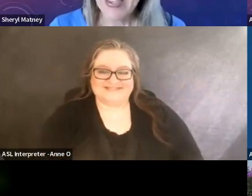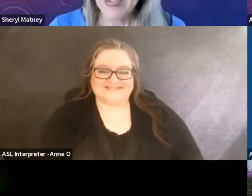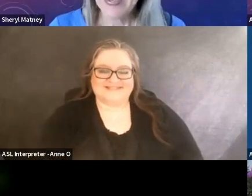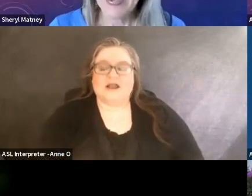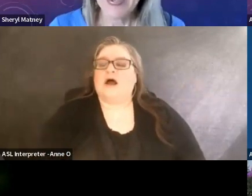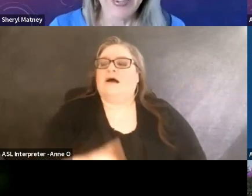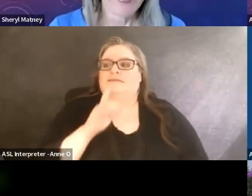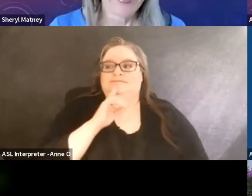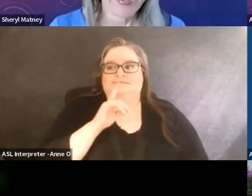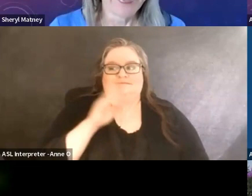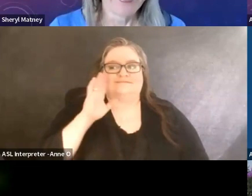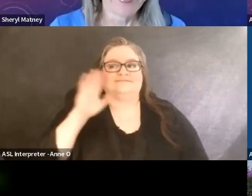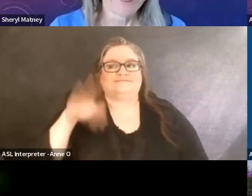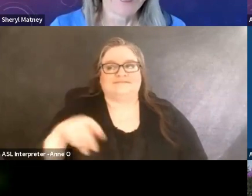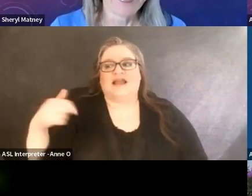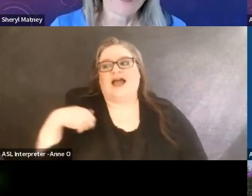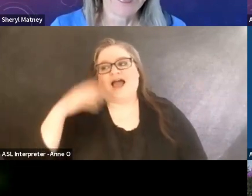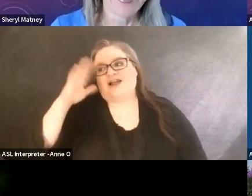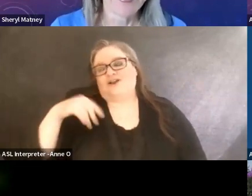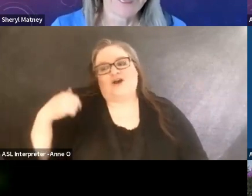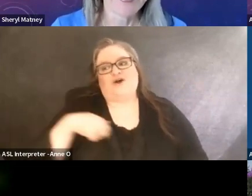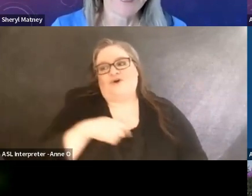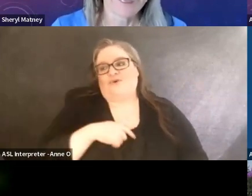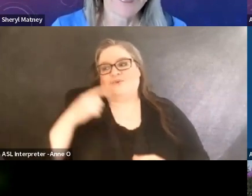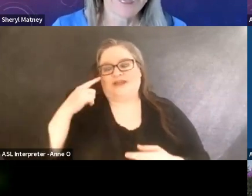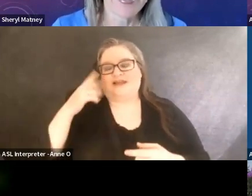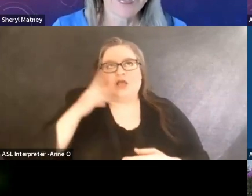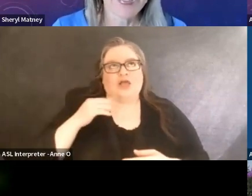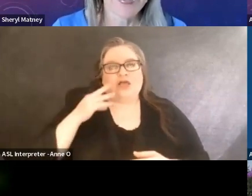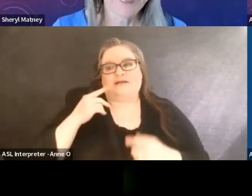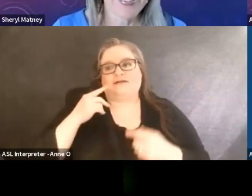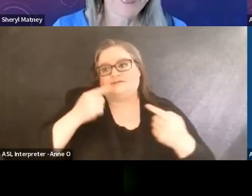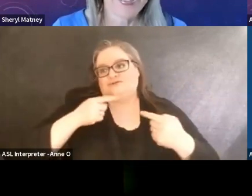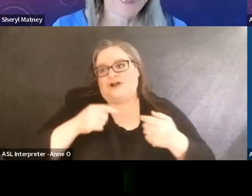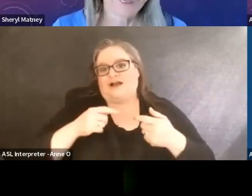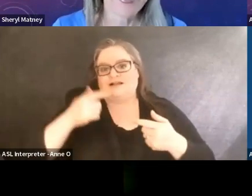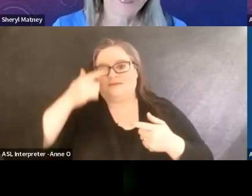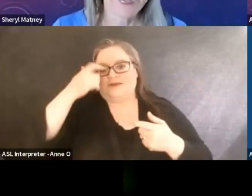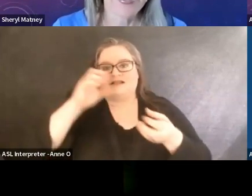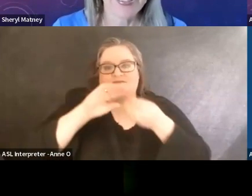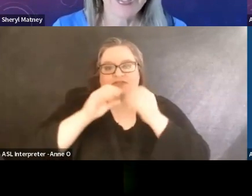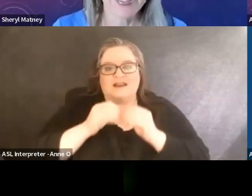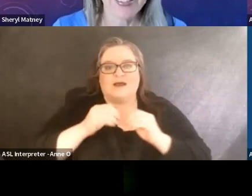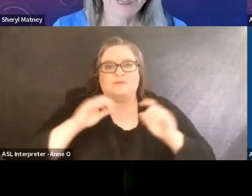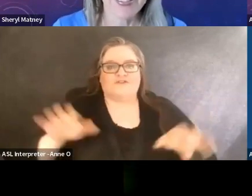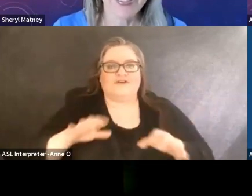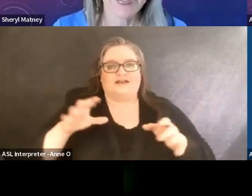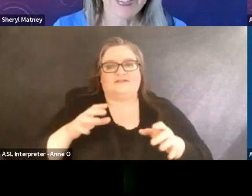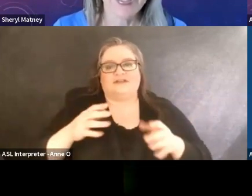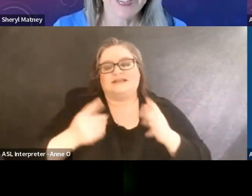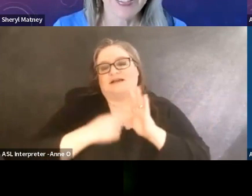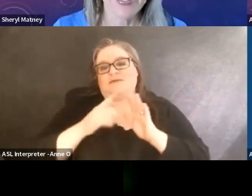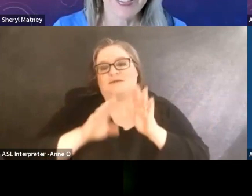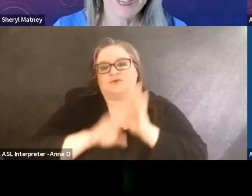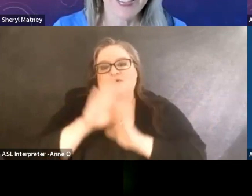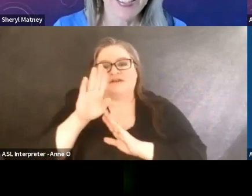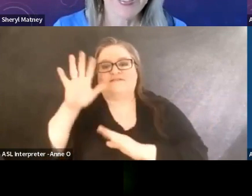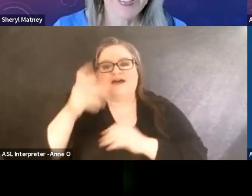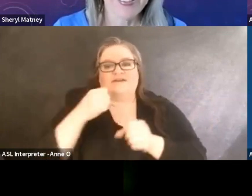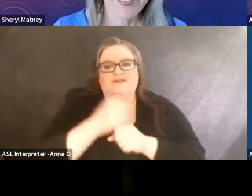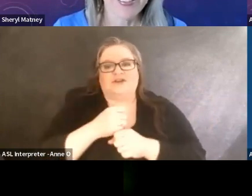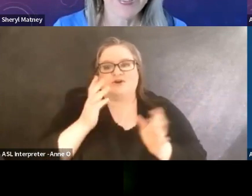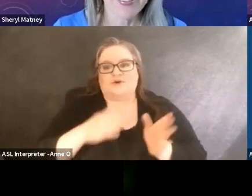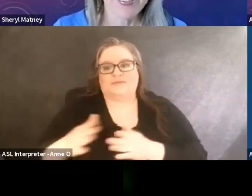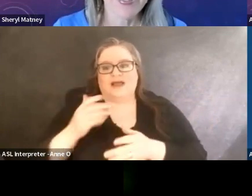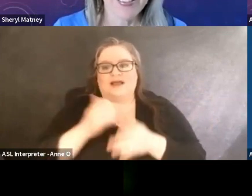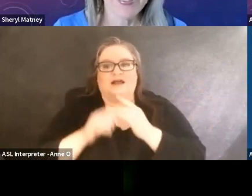Oh, I'm sure. I know as I said, we struggle with it just due to the number of activities. Sometimes we develop our 5-year plan, and if under a particular objective,